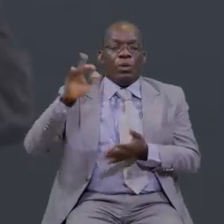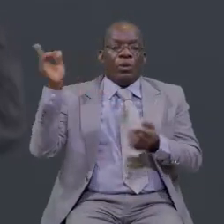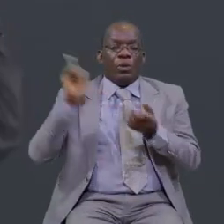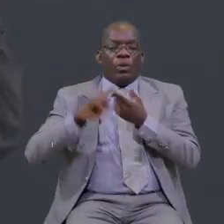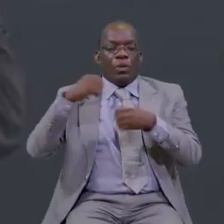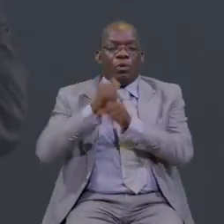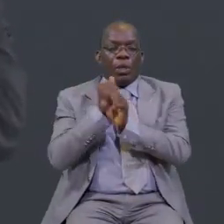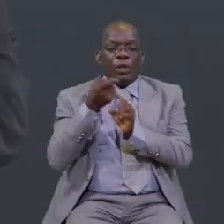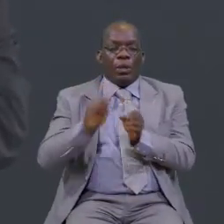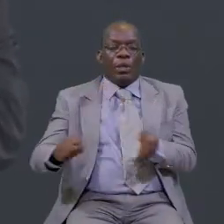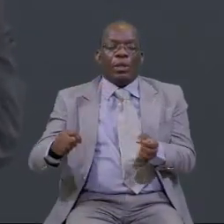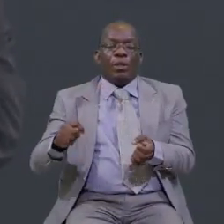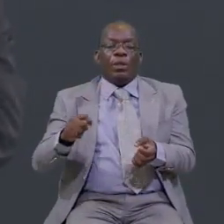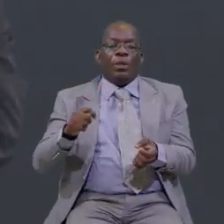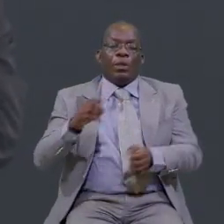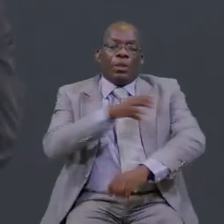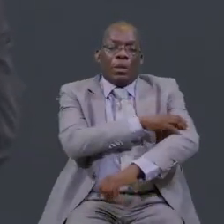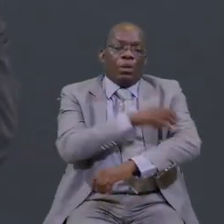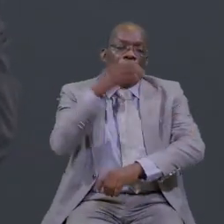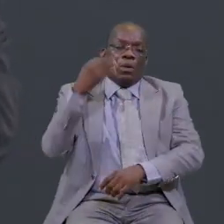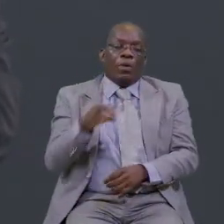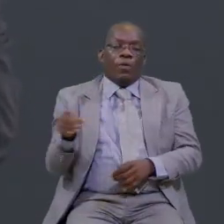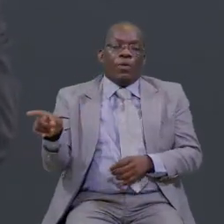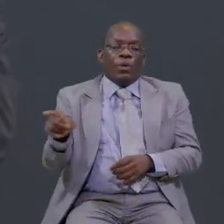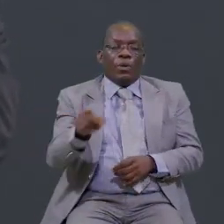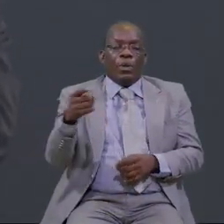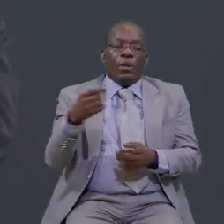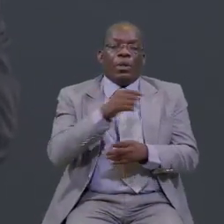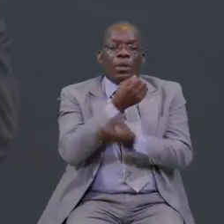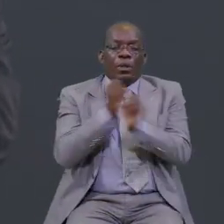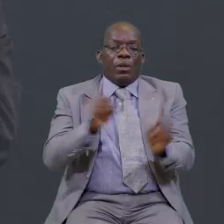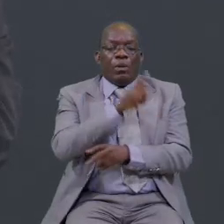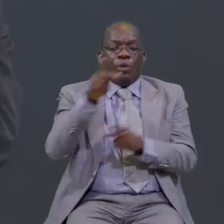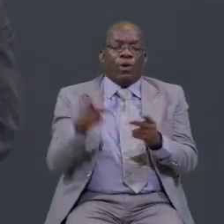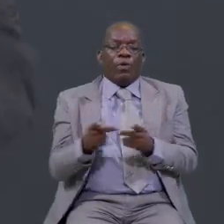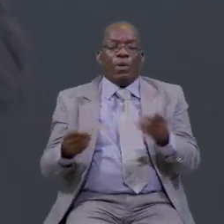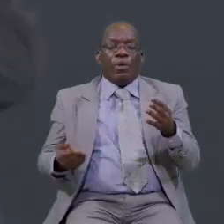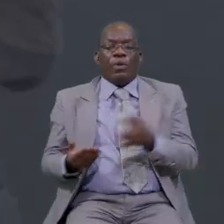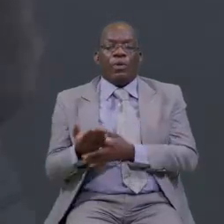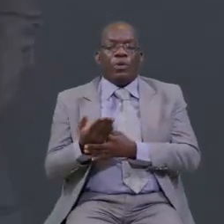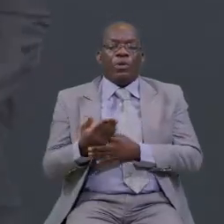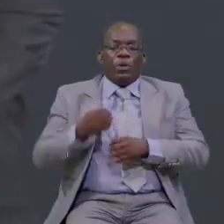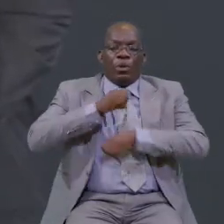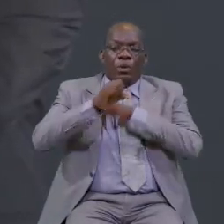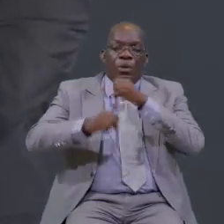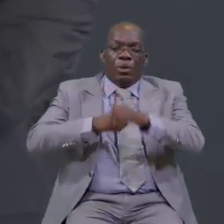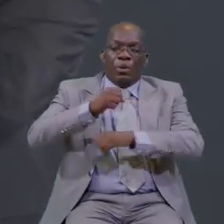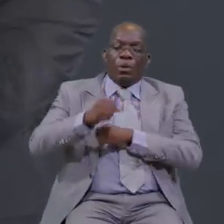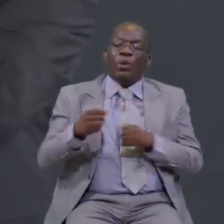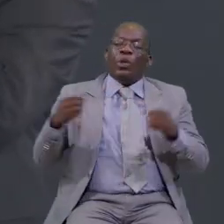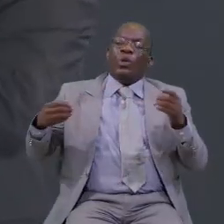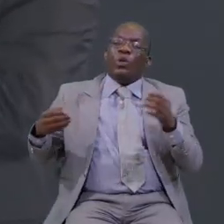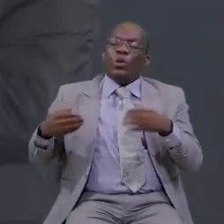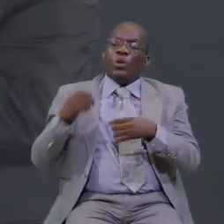captain of their salvation perfect through suffering. To make the captain of